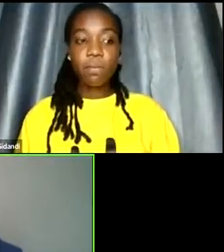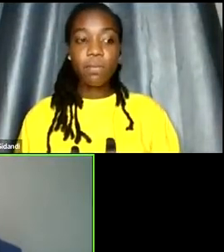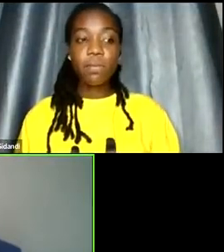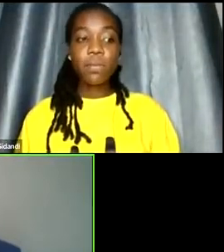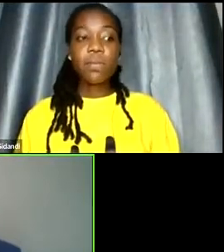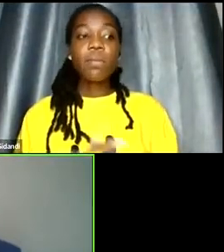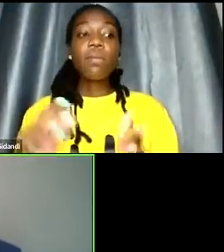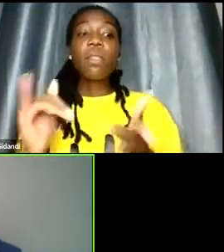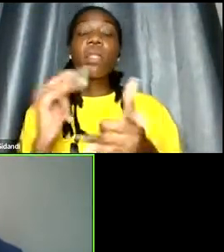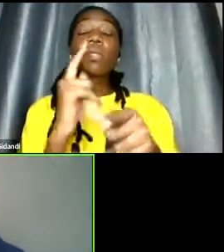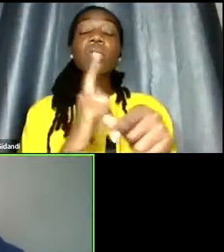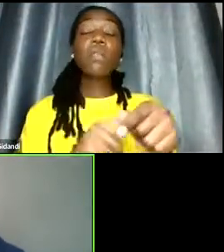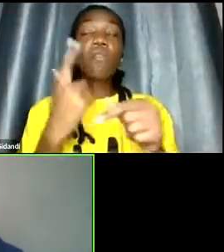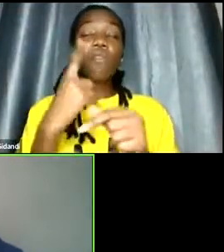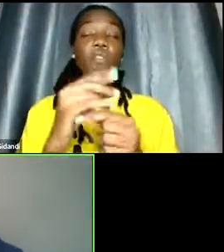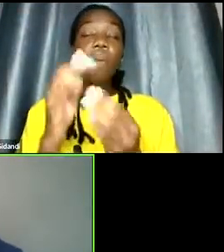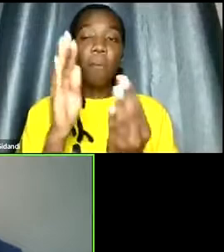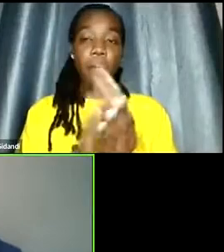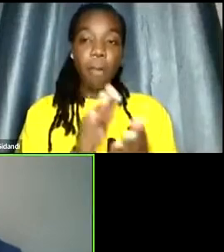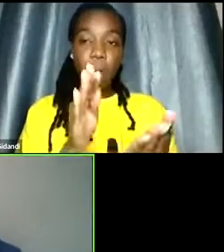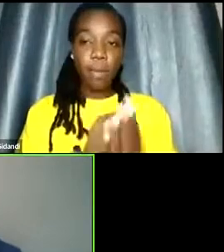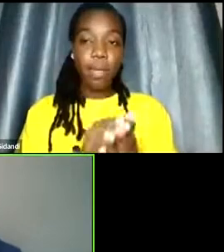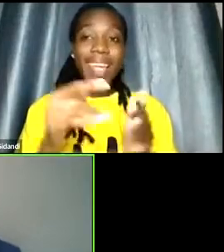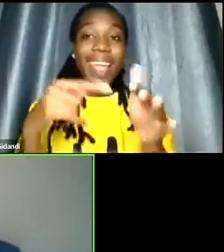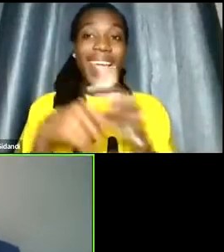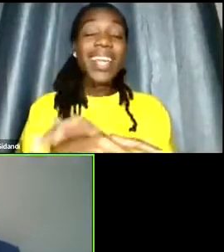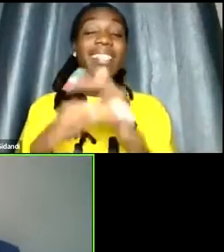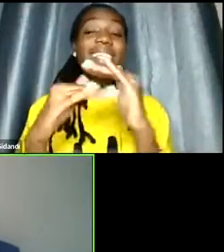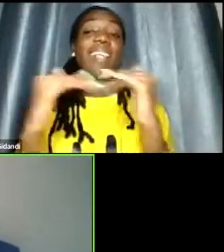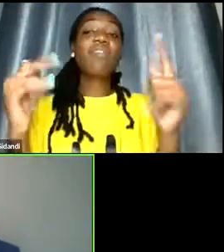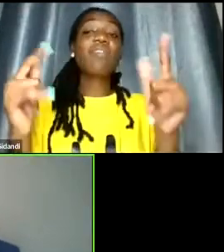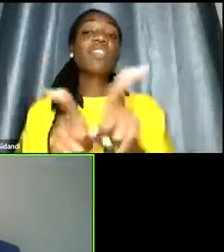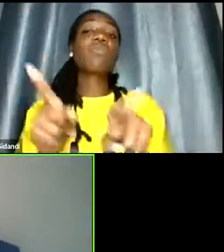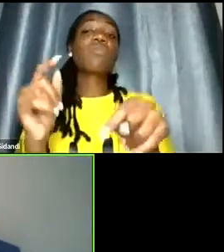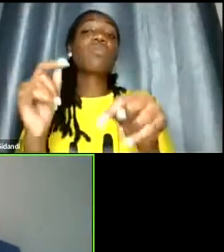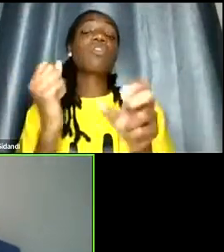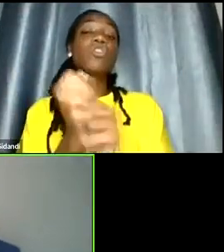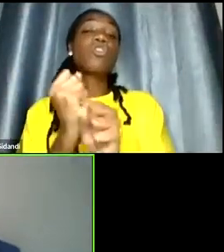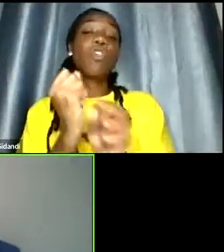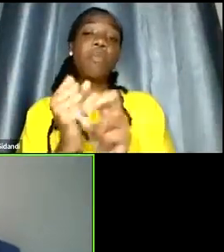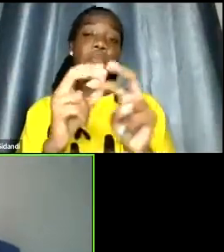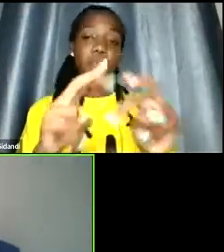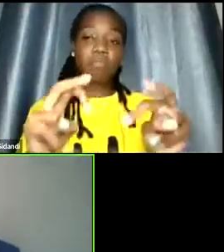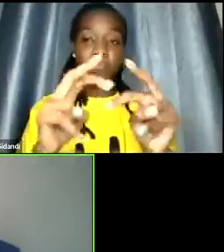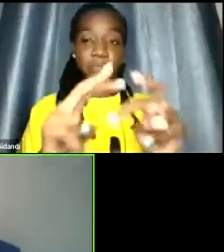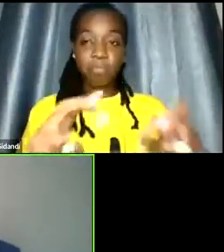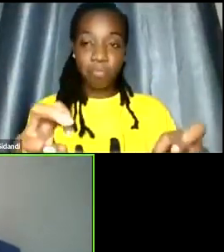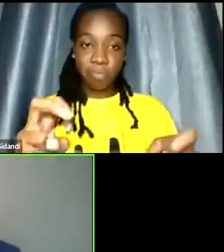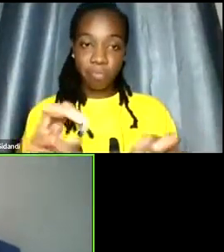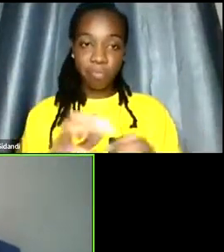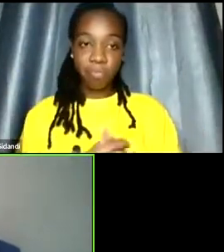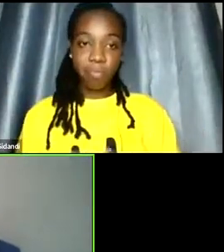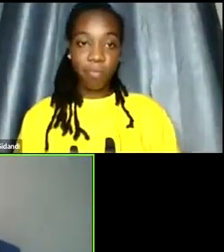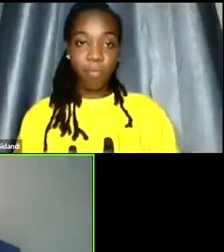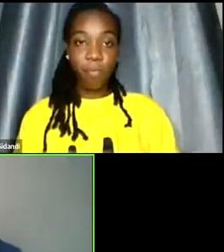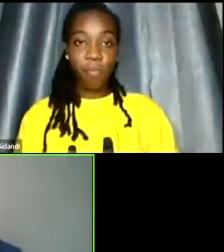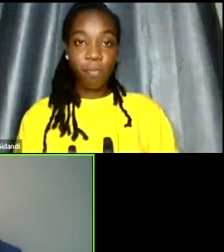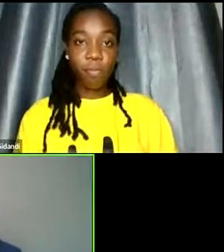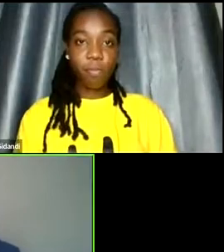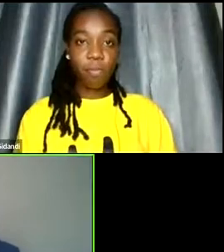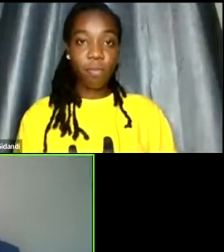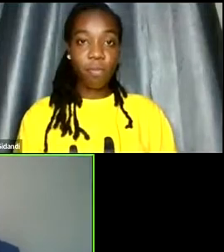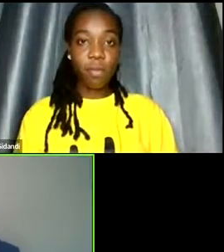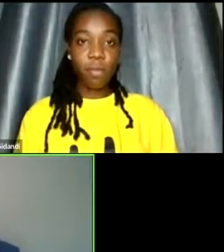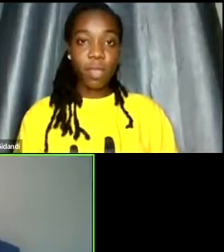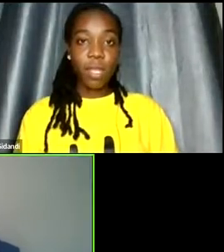banking scenario, entry-level jobs are jobs such as bank teller, operations